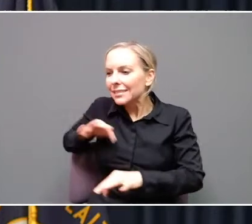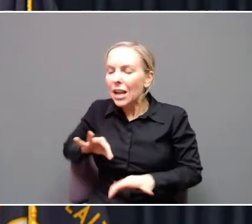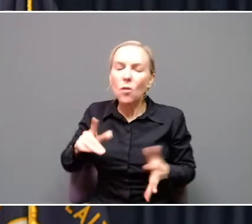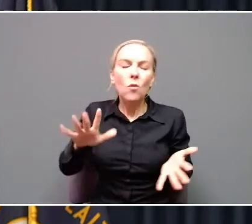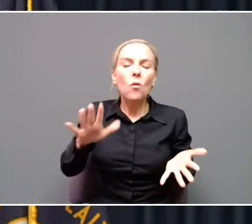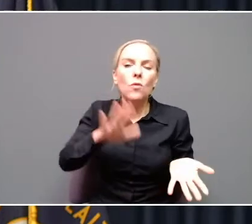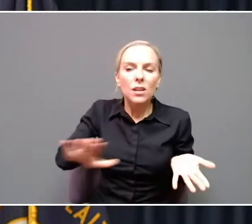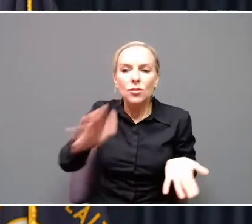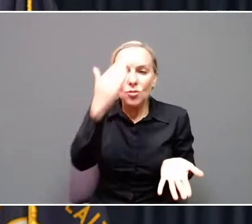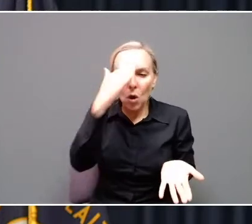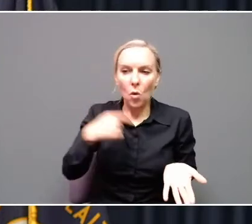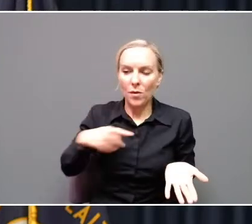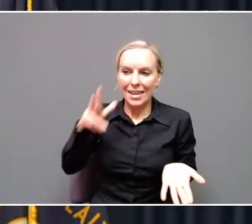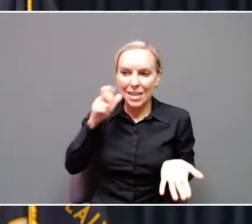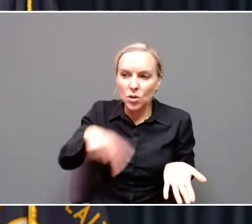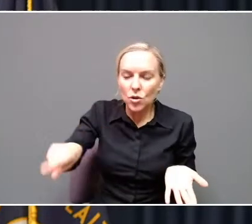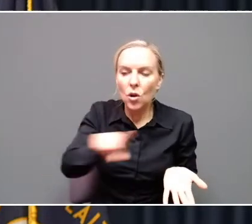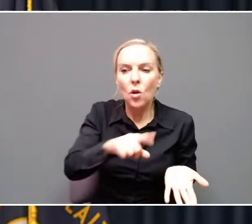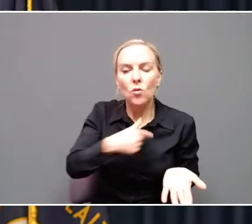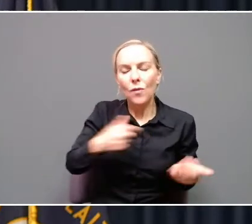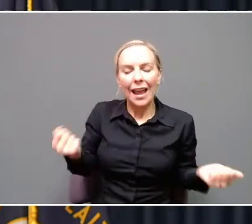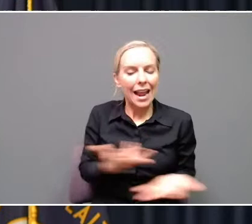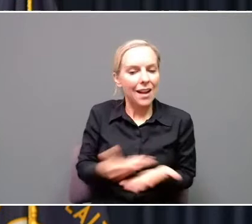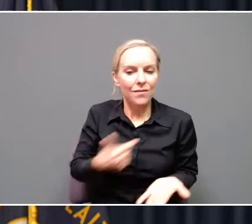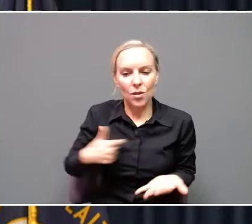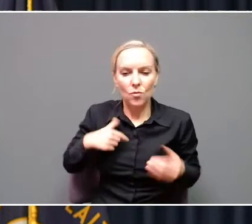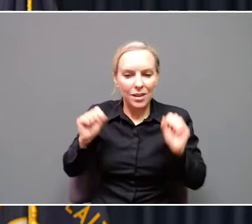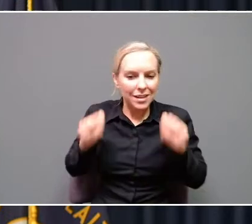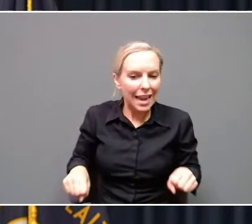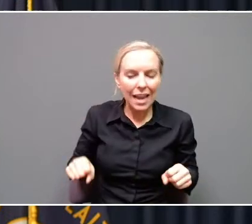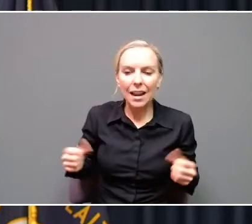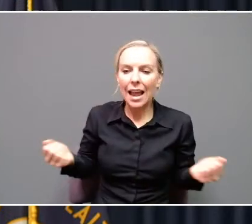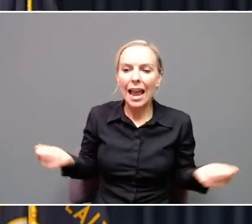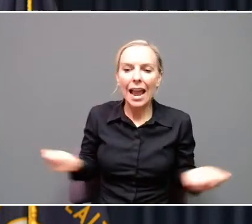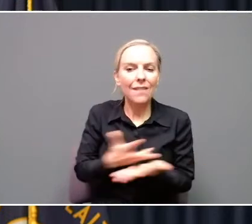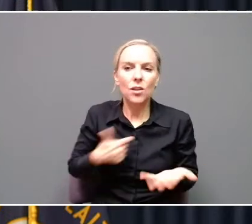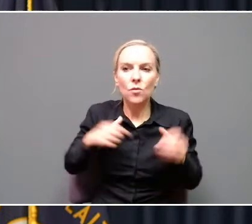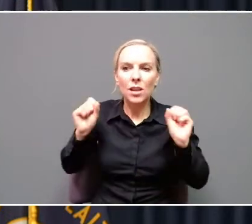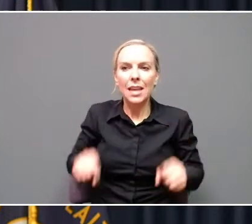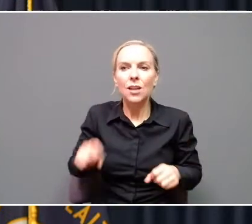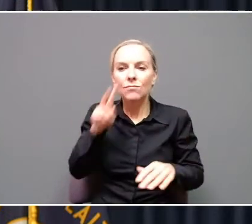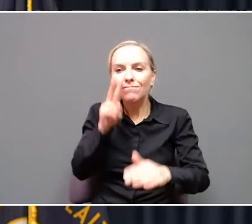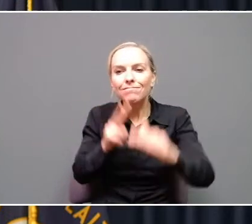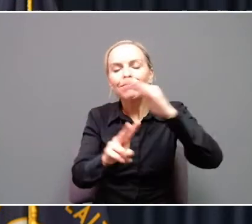can to try to help all of us get through today to that brighter tomorrow.